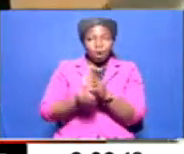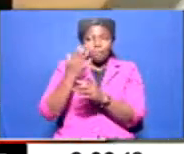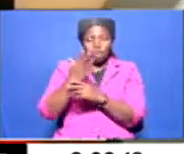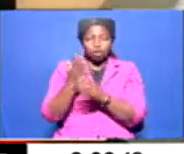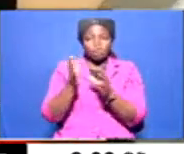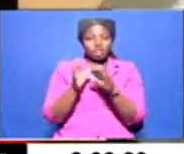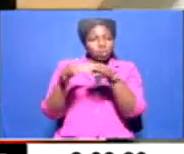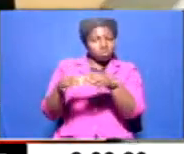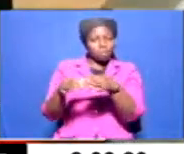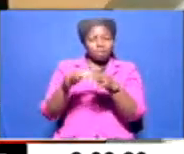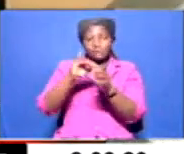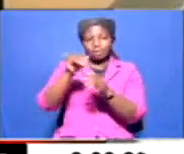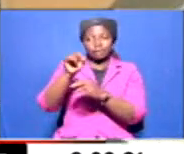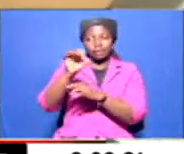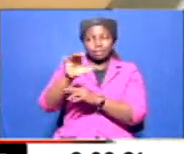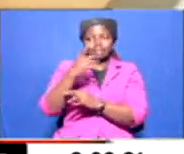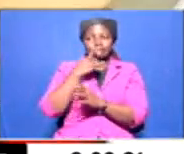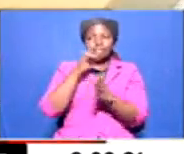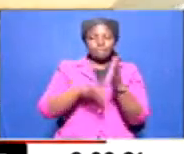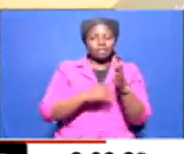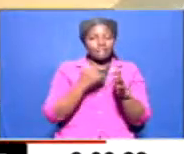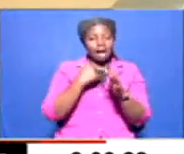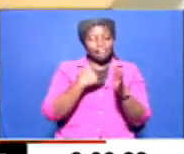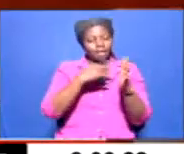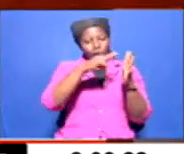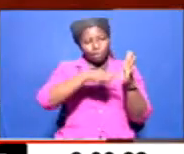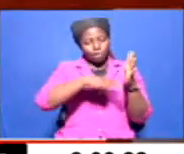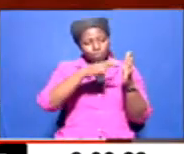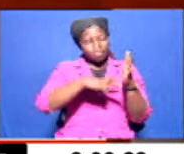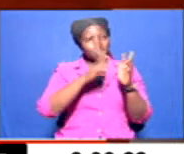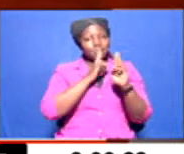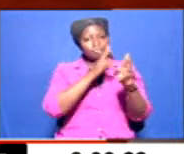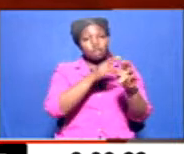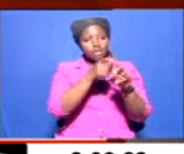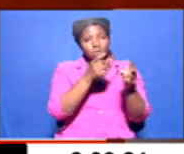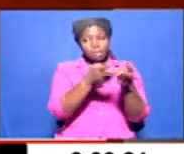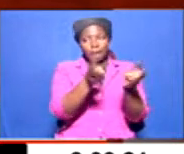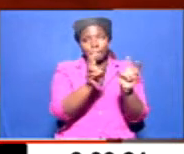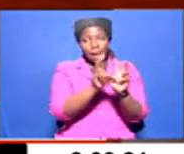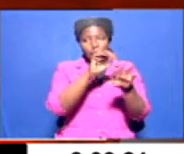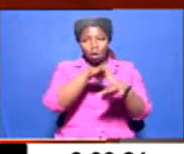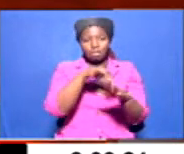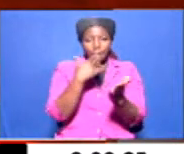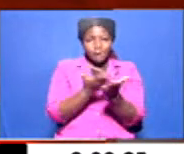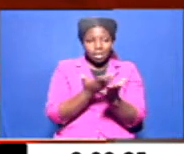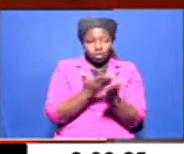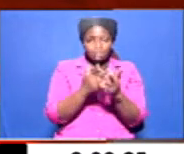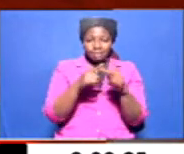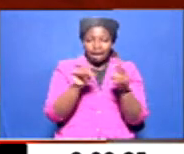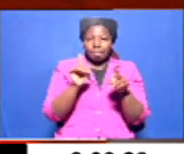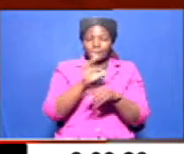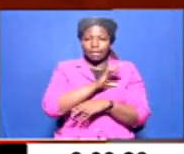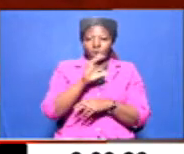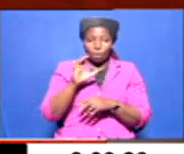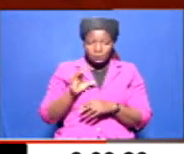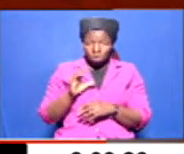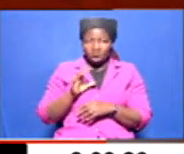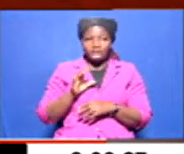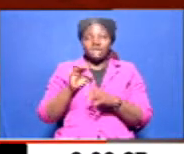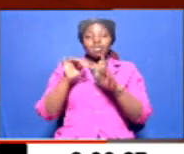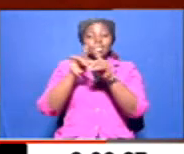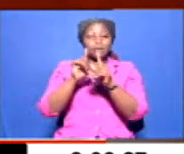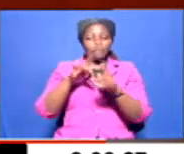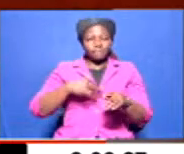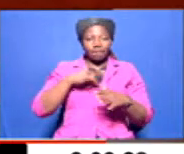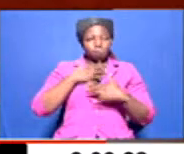Service Commission said it had considered the report of the panel on the petition initiated by the commission and was satisfied